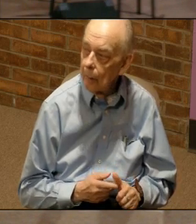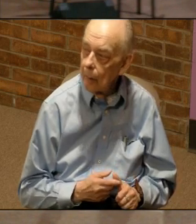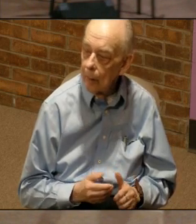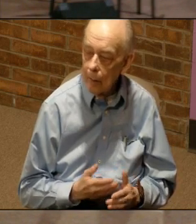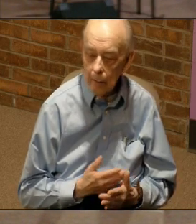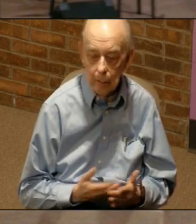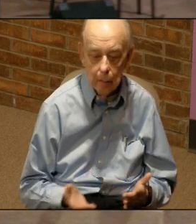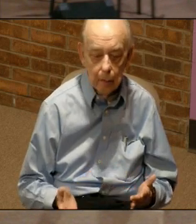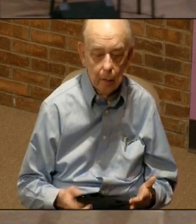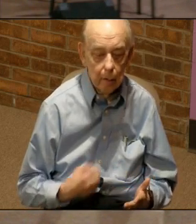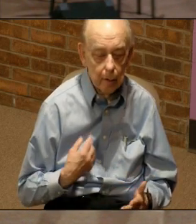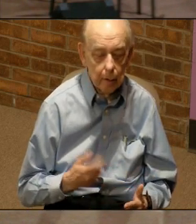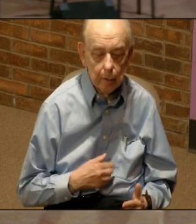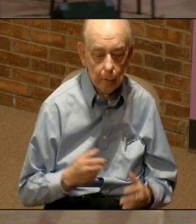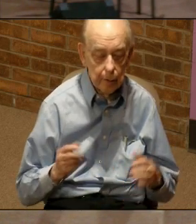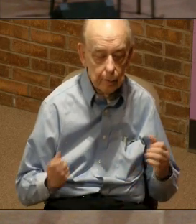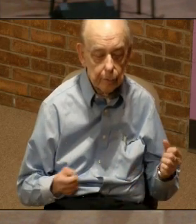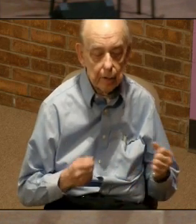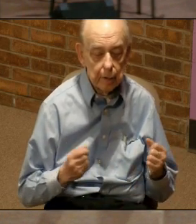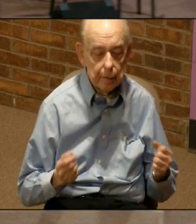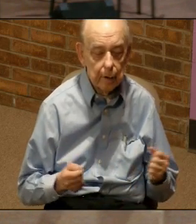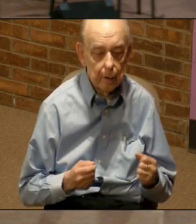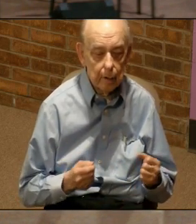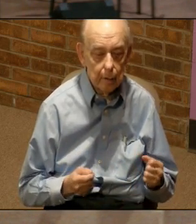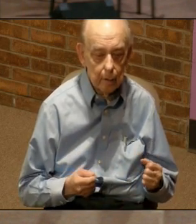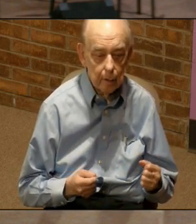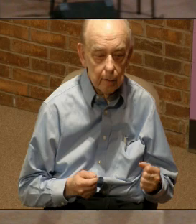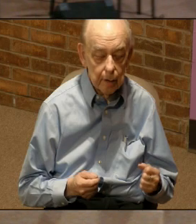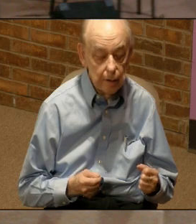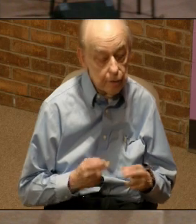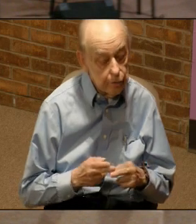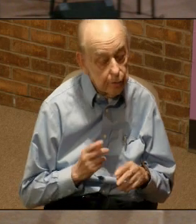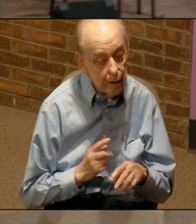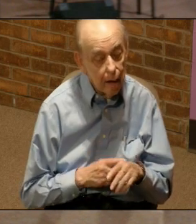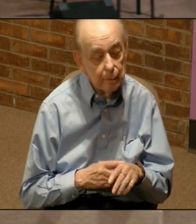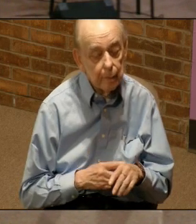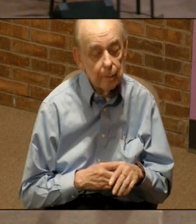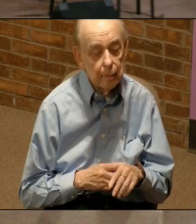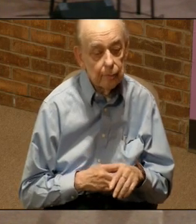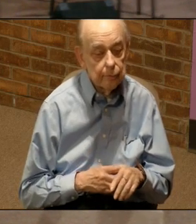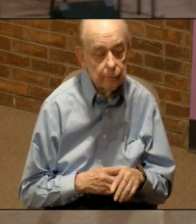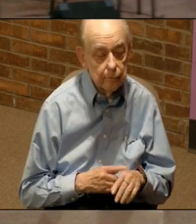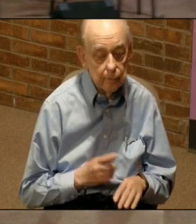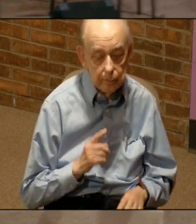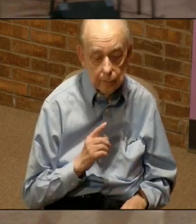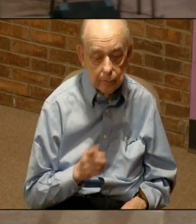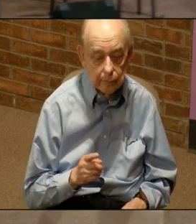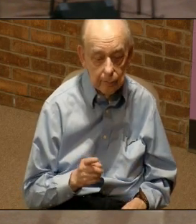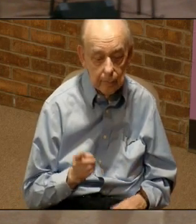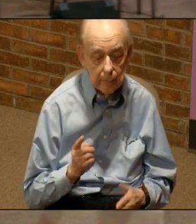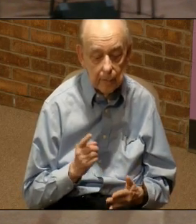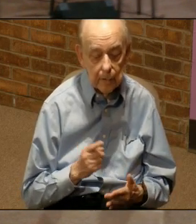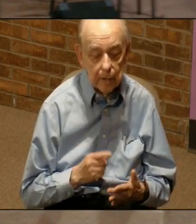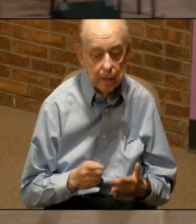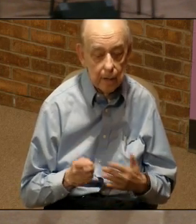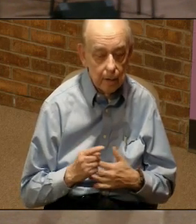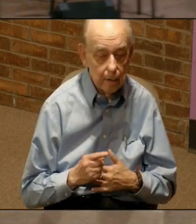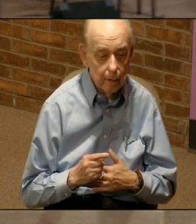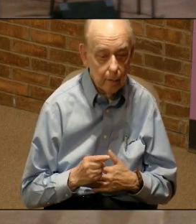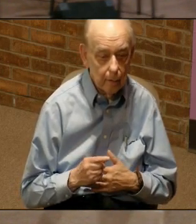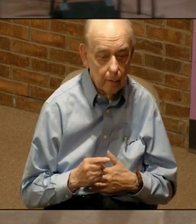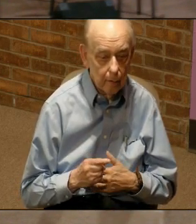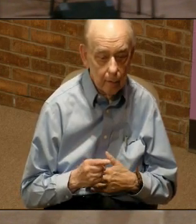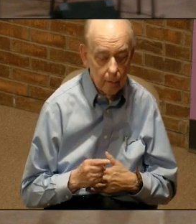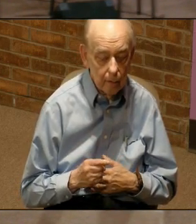something that we are going to celebrate in just a little bit. Matter of fact, next month, in a